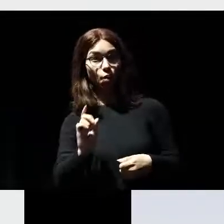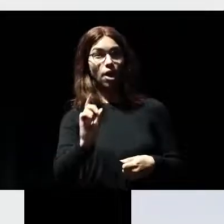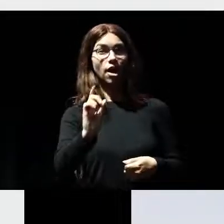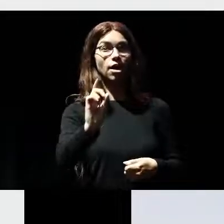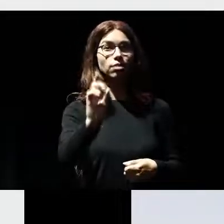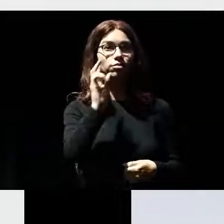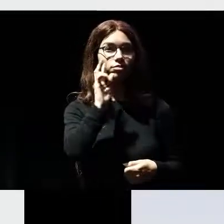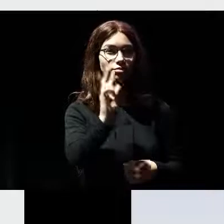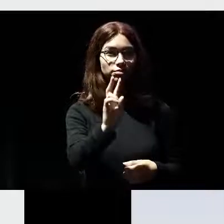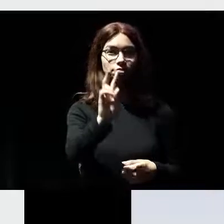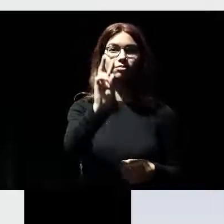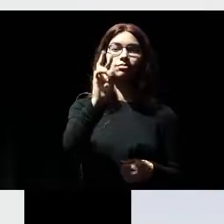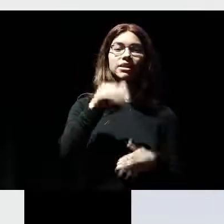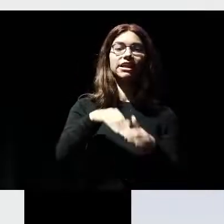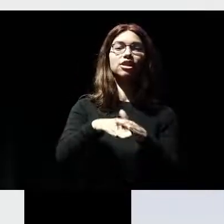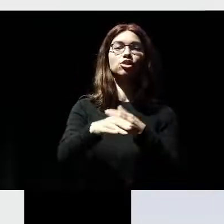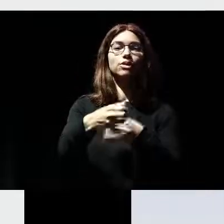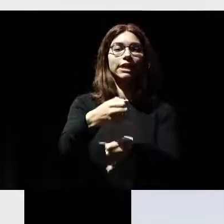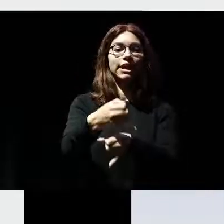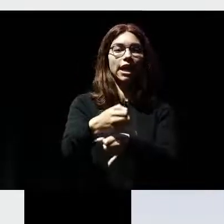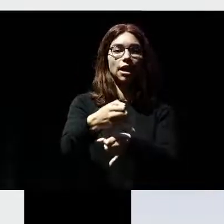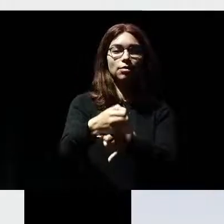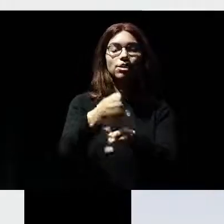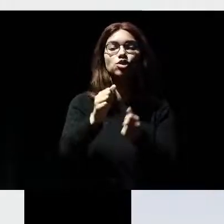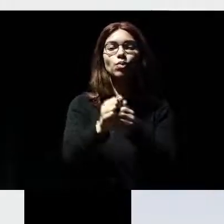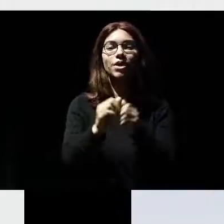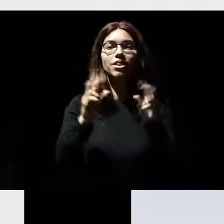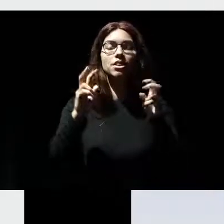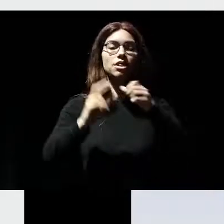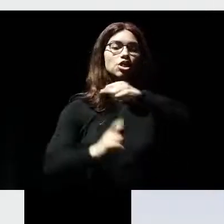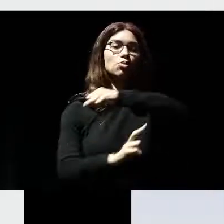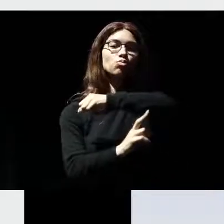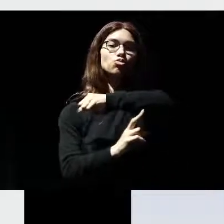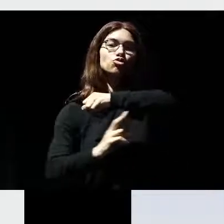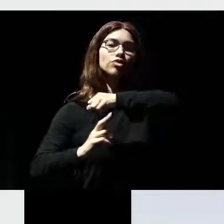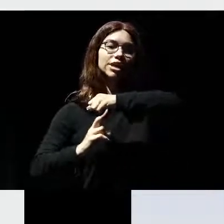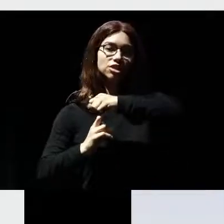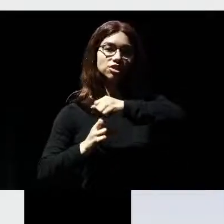and across and into the campus with those bridge-like thresholds